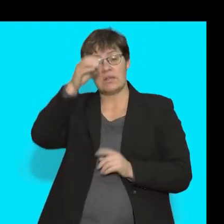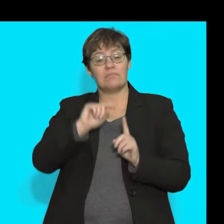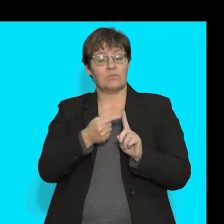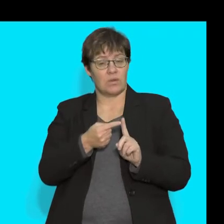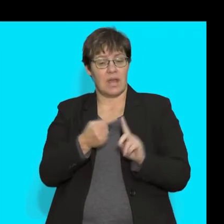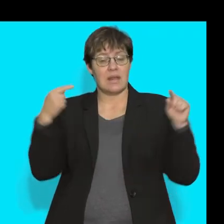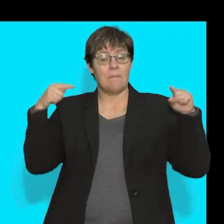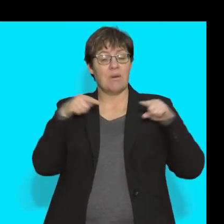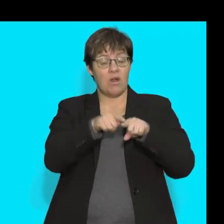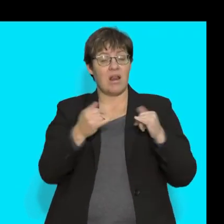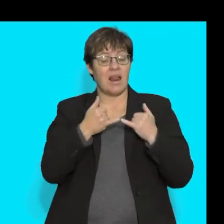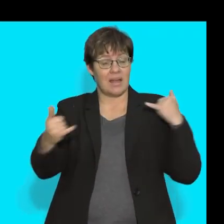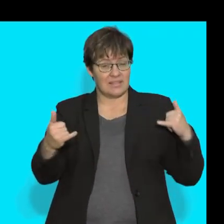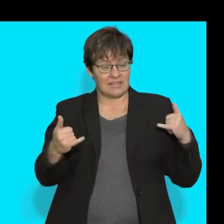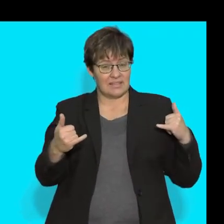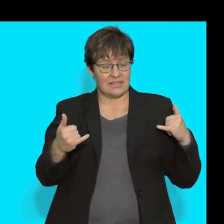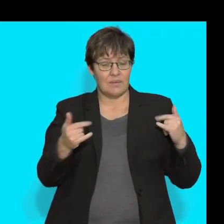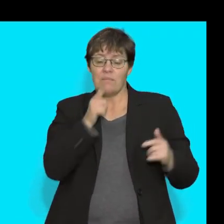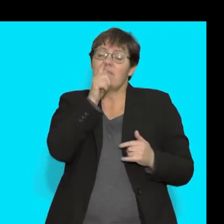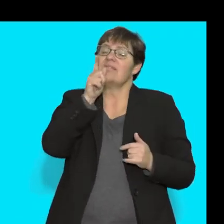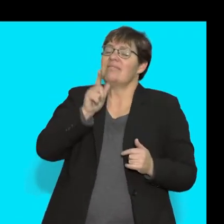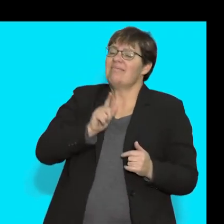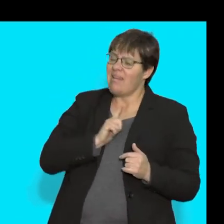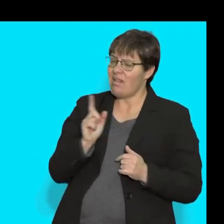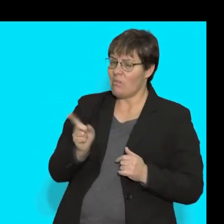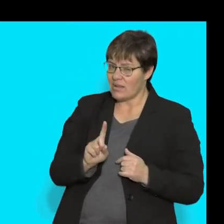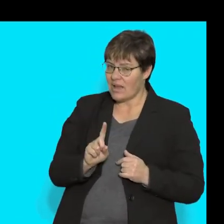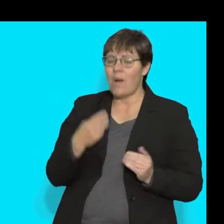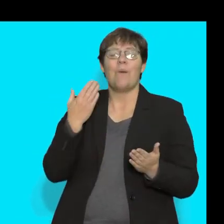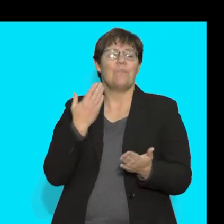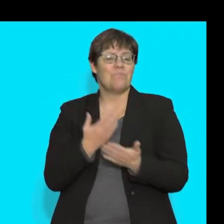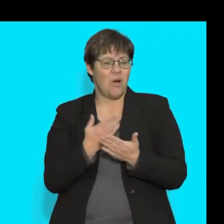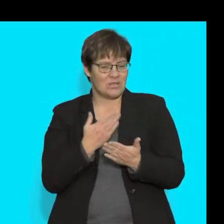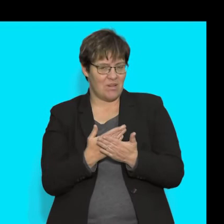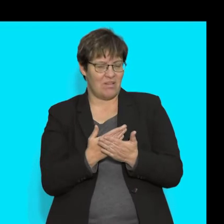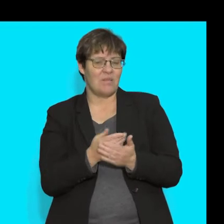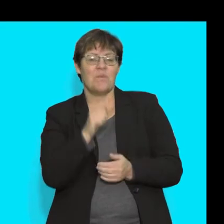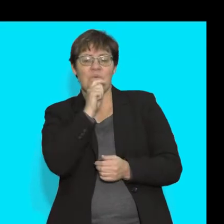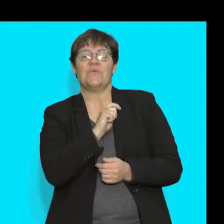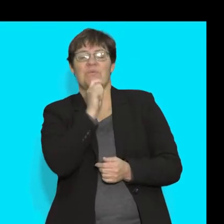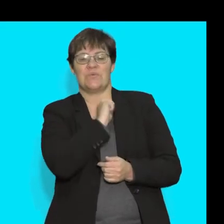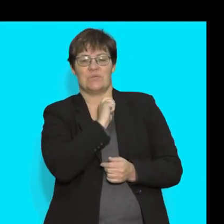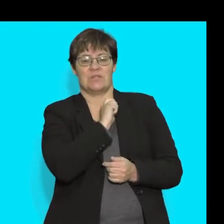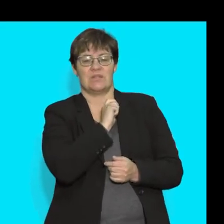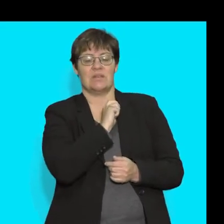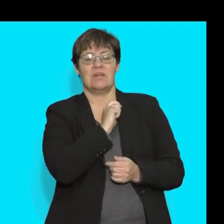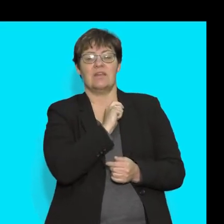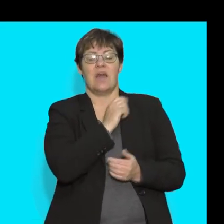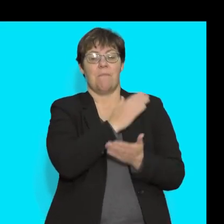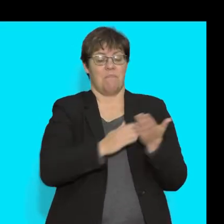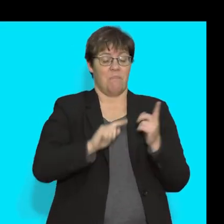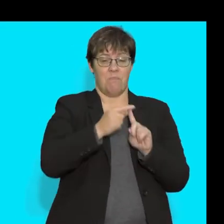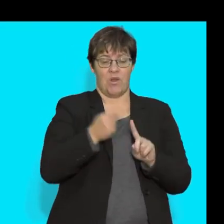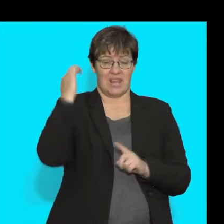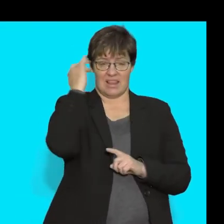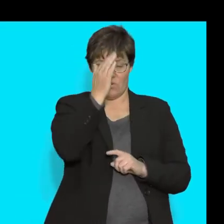concept midpoint and parallel lines already tells us that there's a possible way of us using the